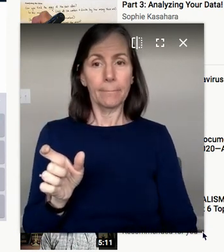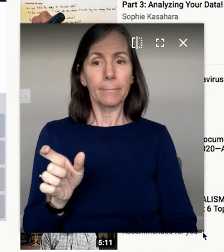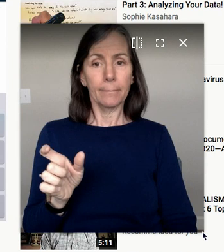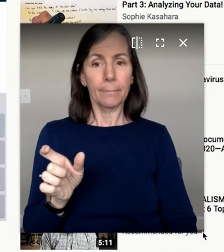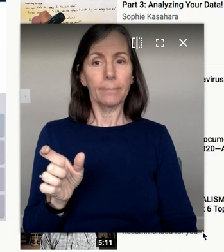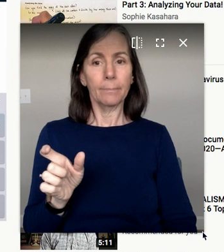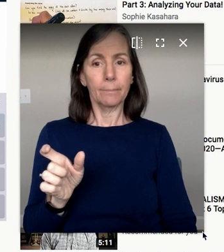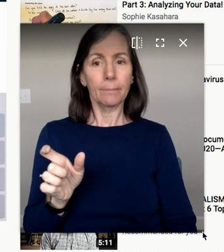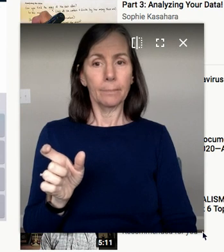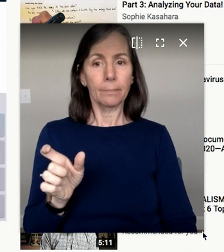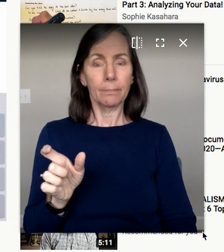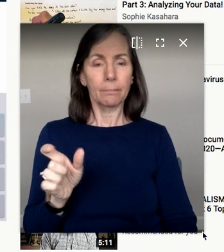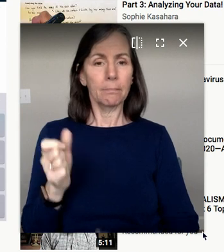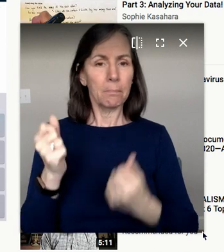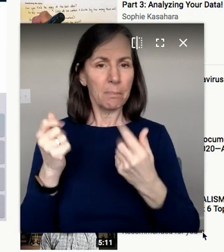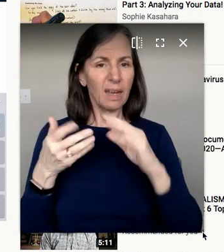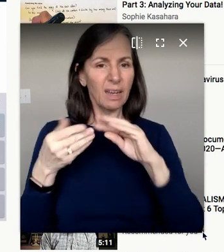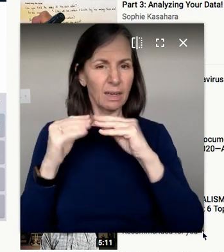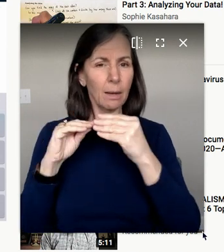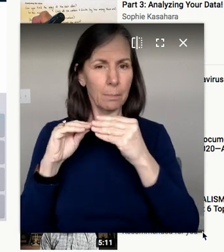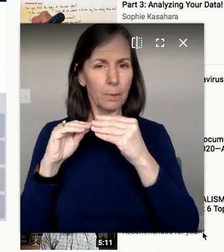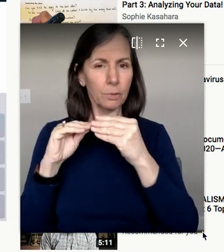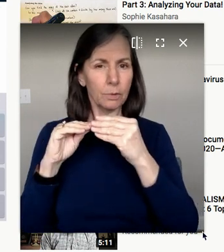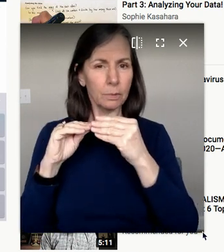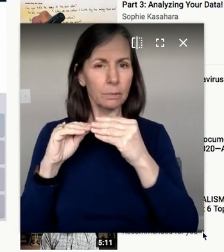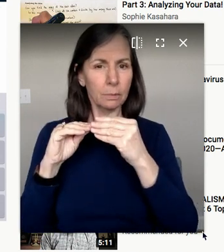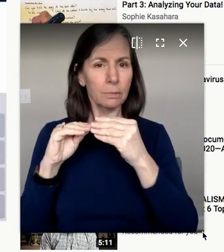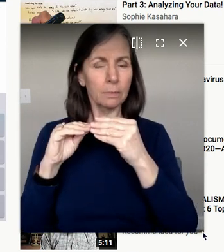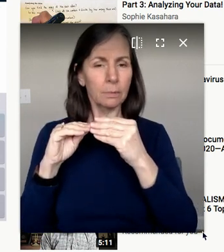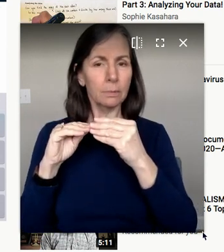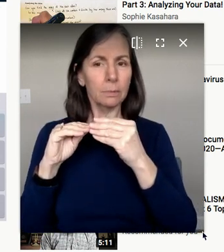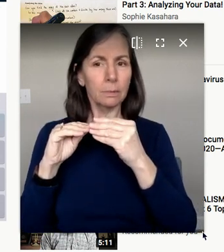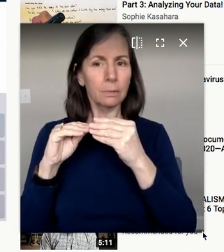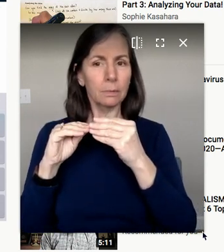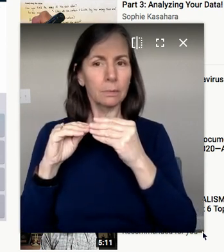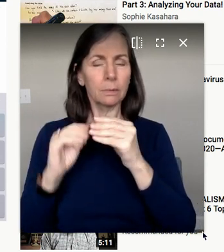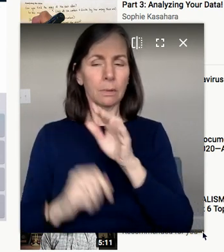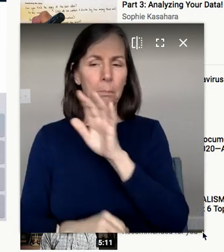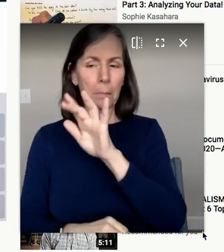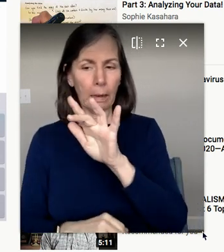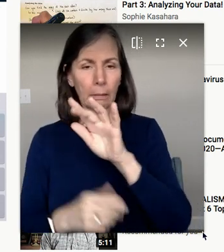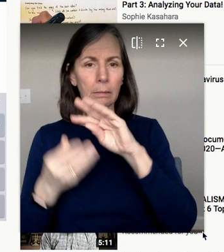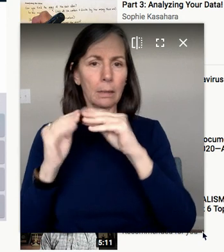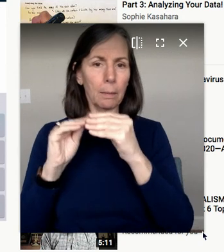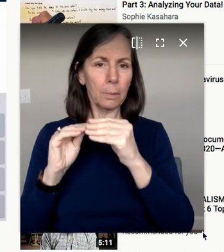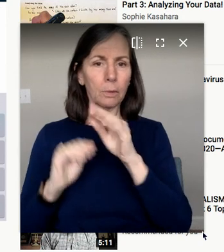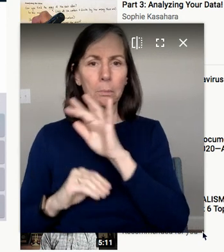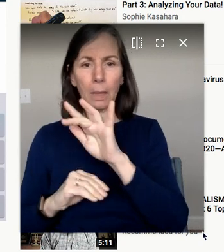has a bunch of numbers with a blank next to them.